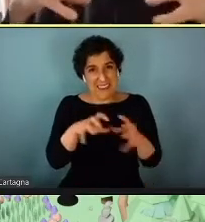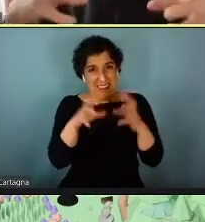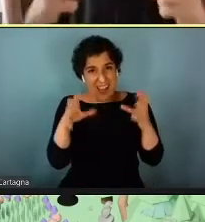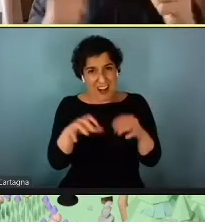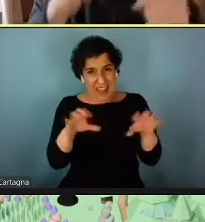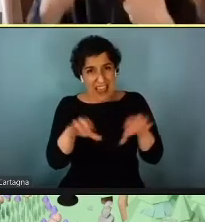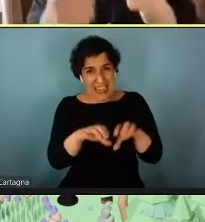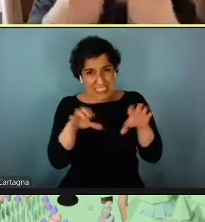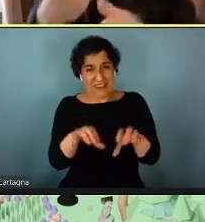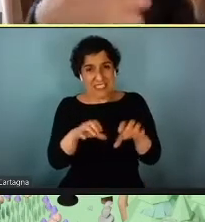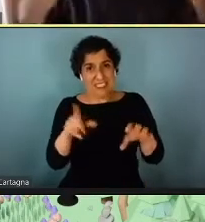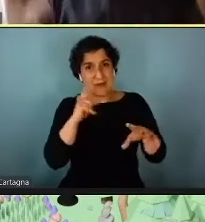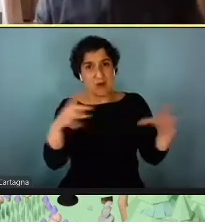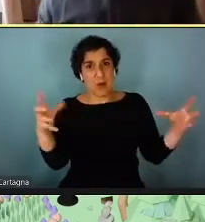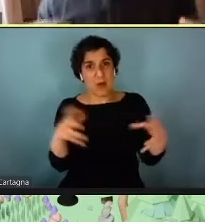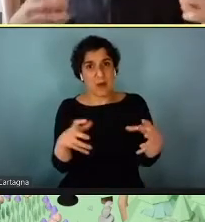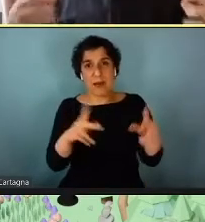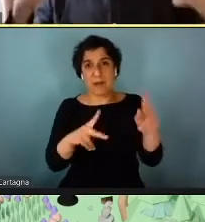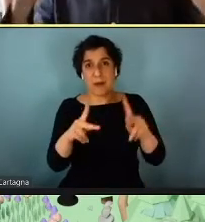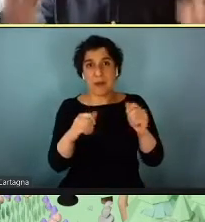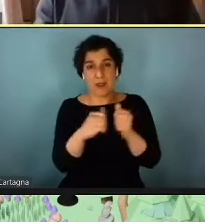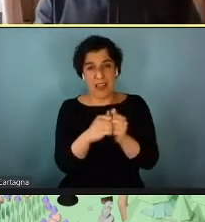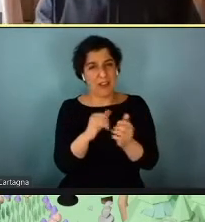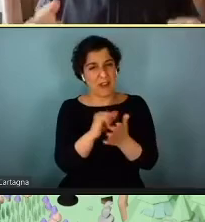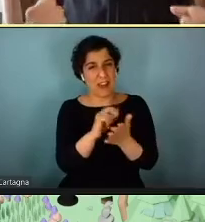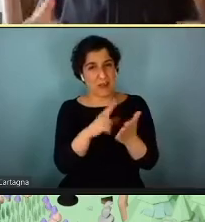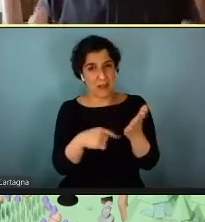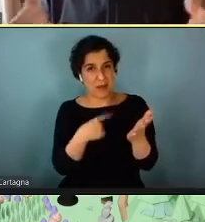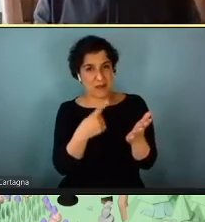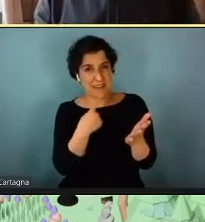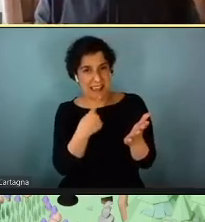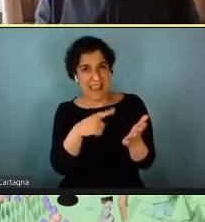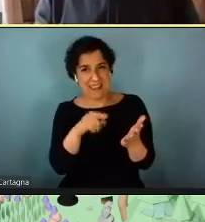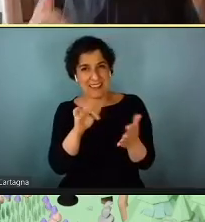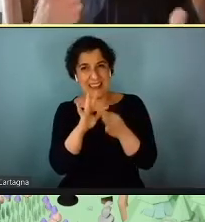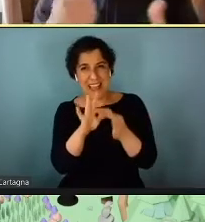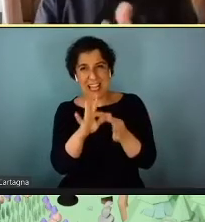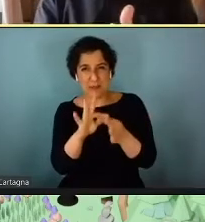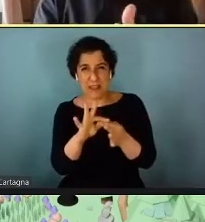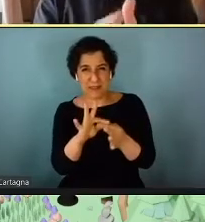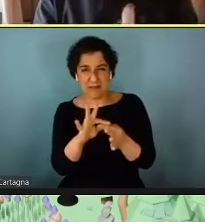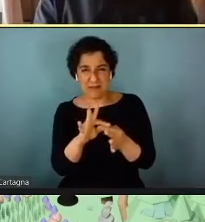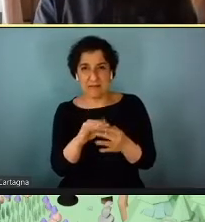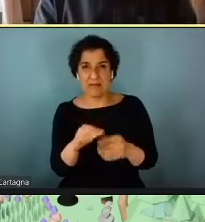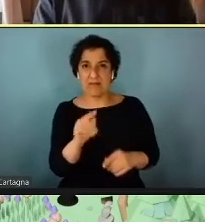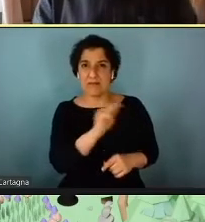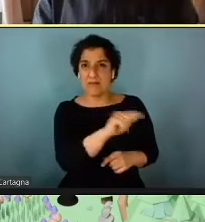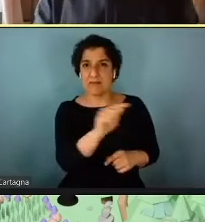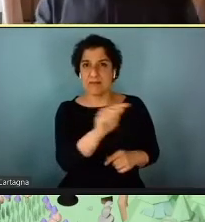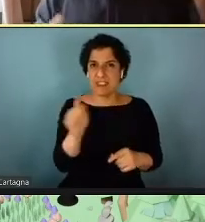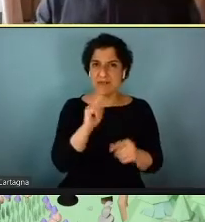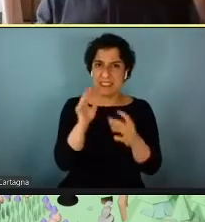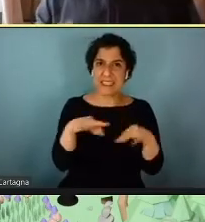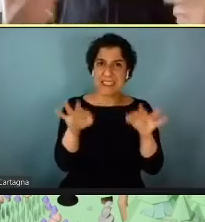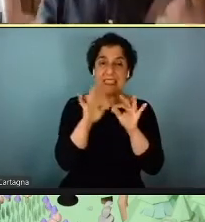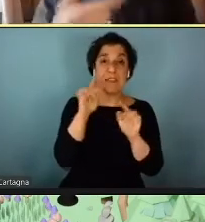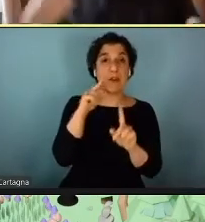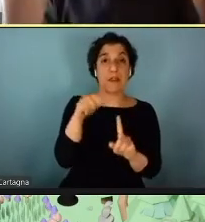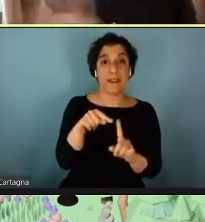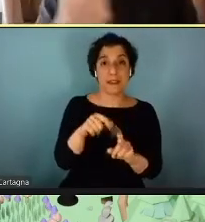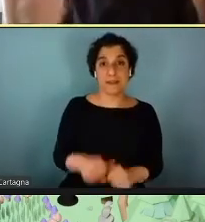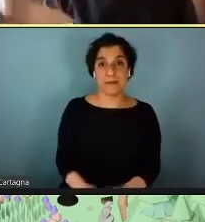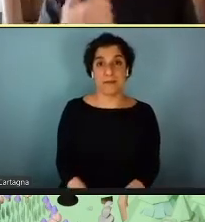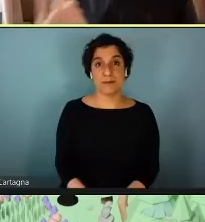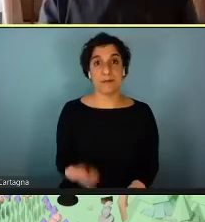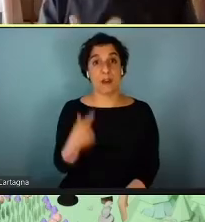people together. And this is where I was saying kind of the engagement of this, the civil society is so key for this, that we need to kind